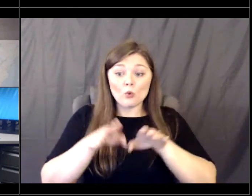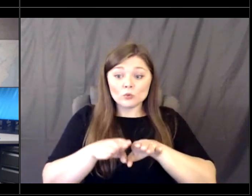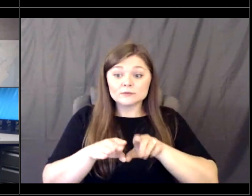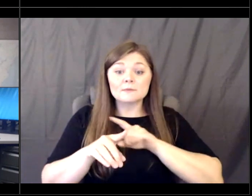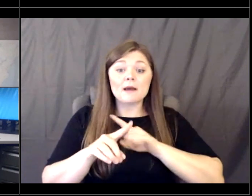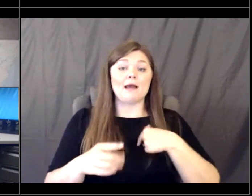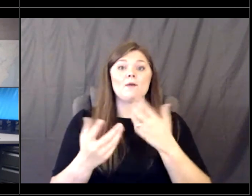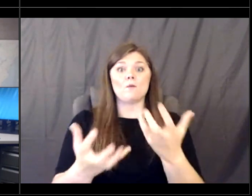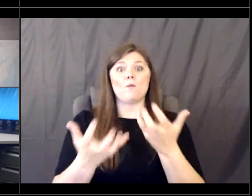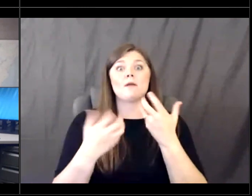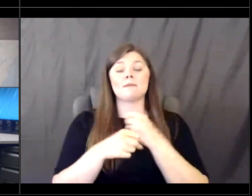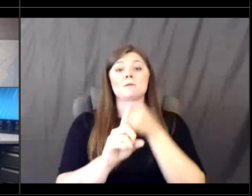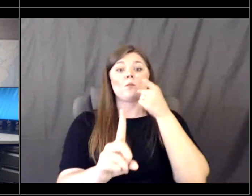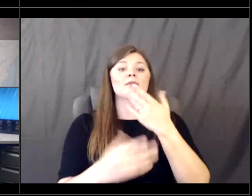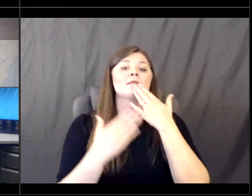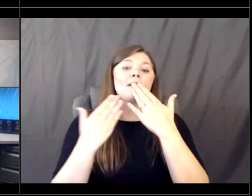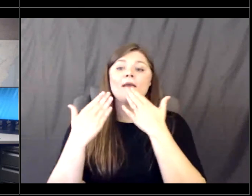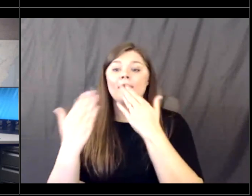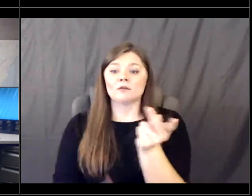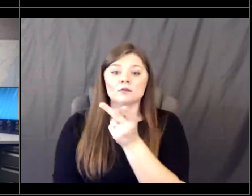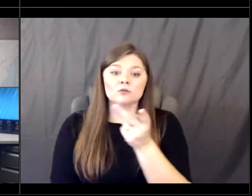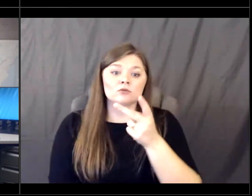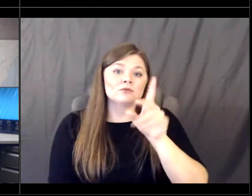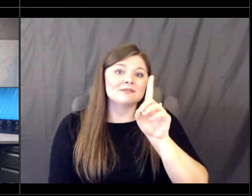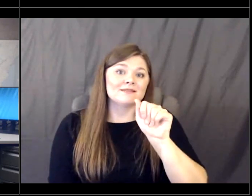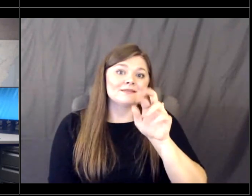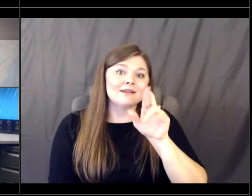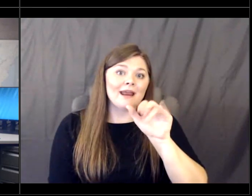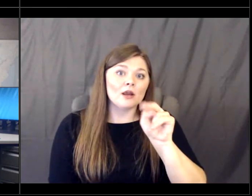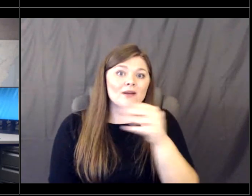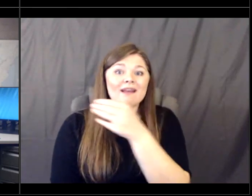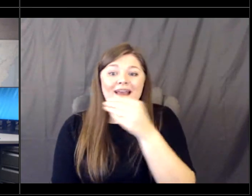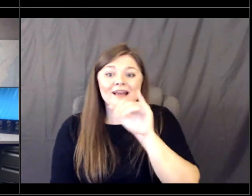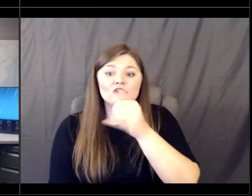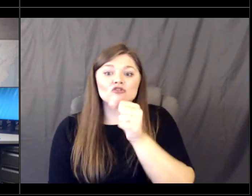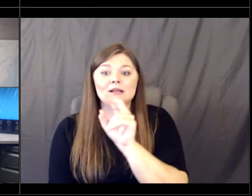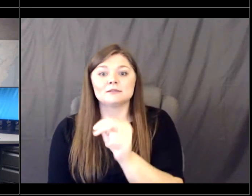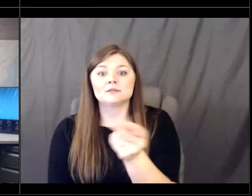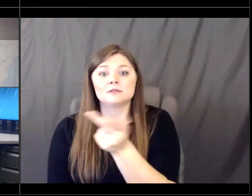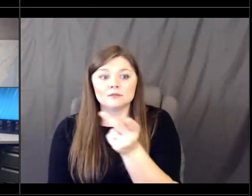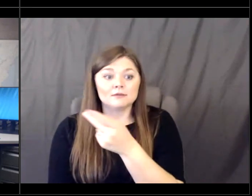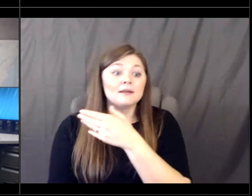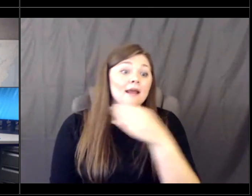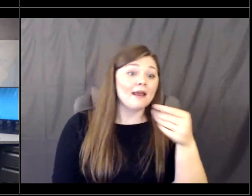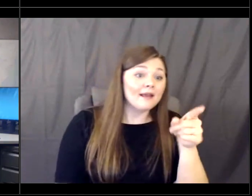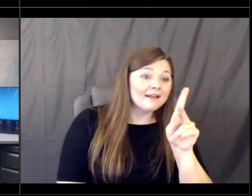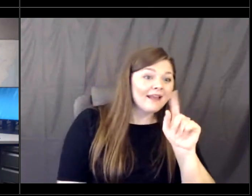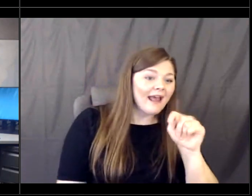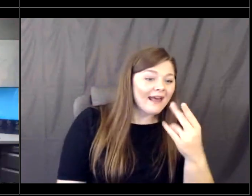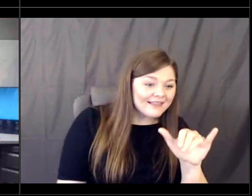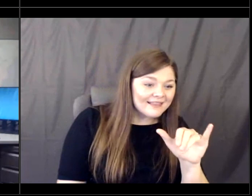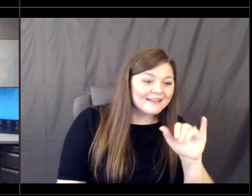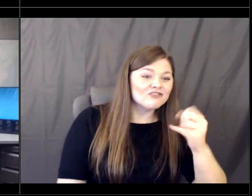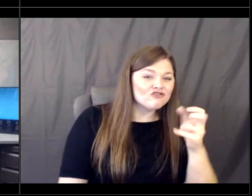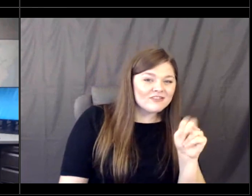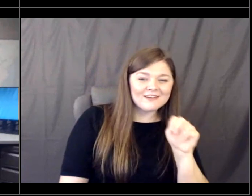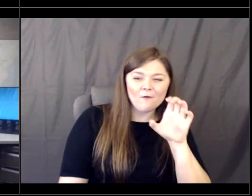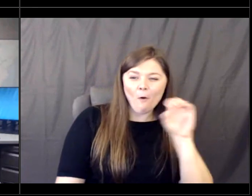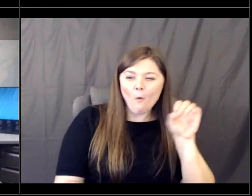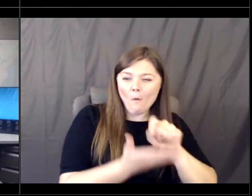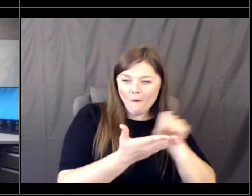make a point to thank Darren and Jason for being here and submitting your article, Kathy too, and Jen, because you're all co-authors on that.